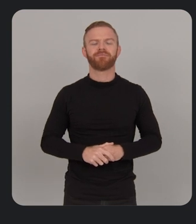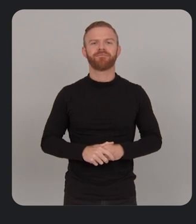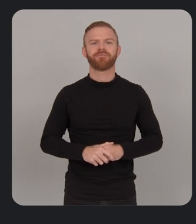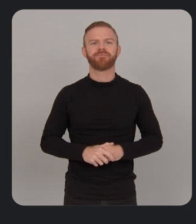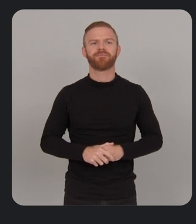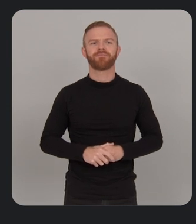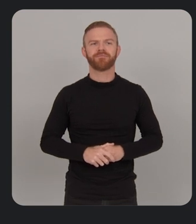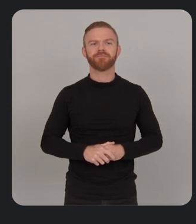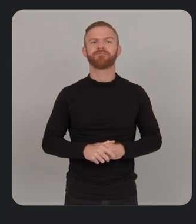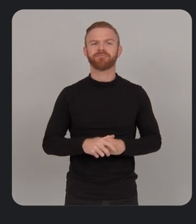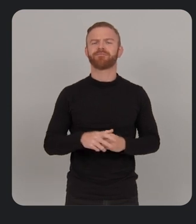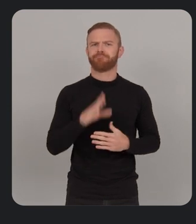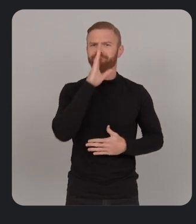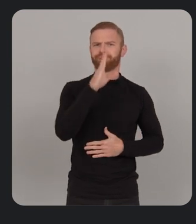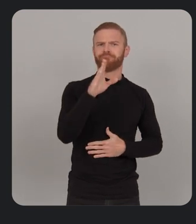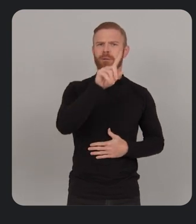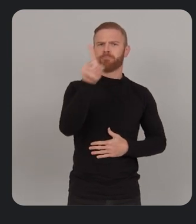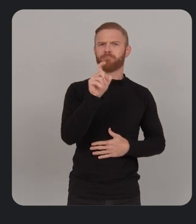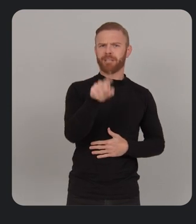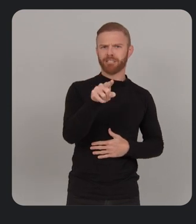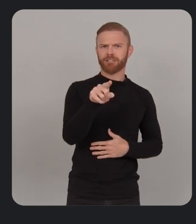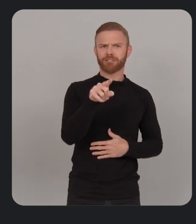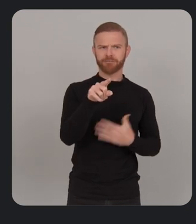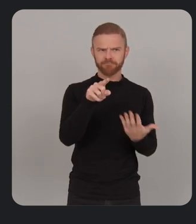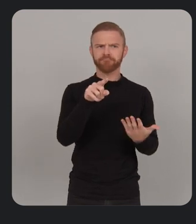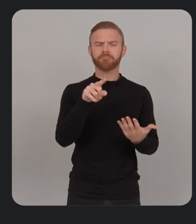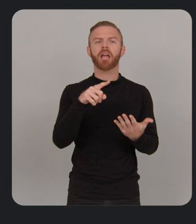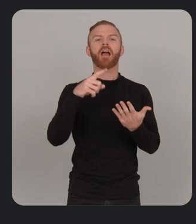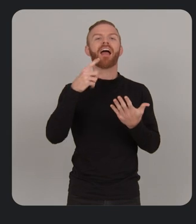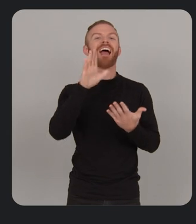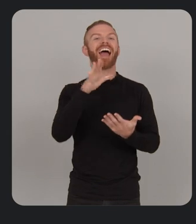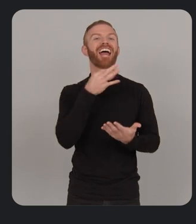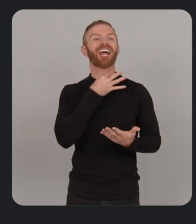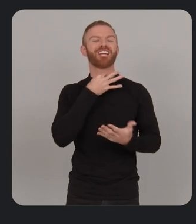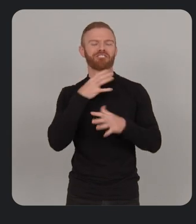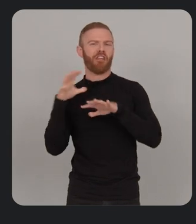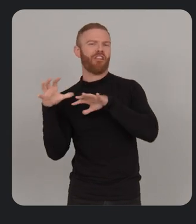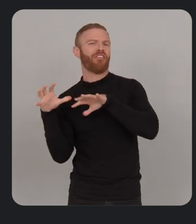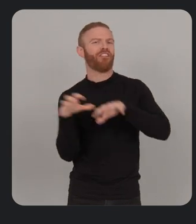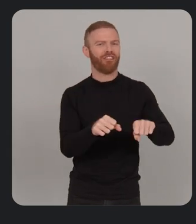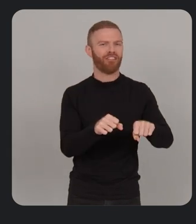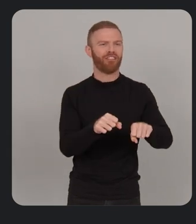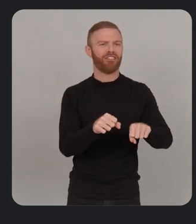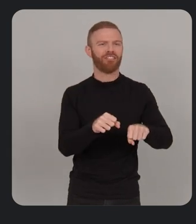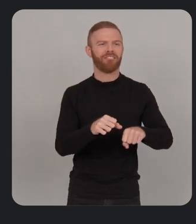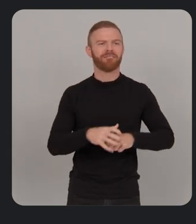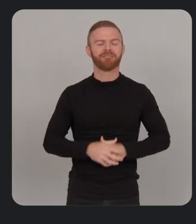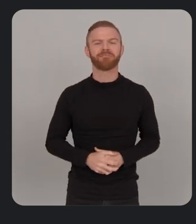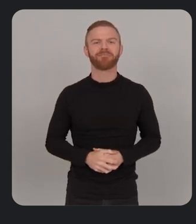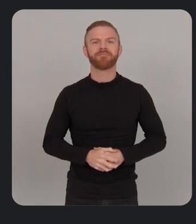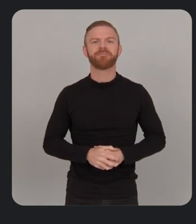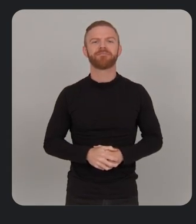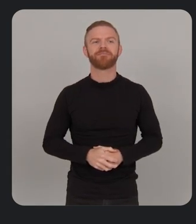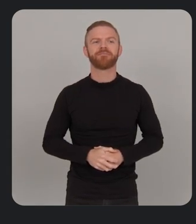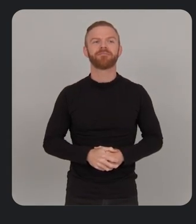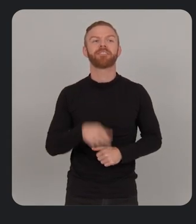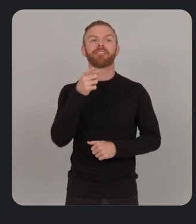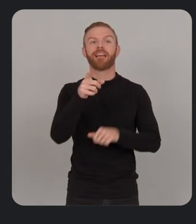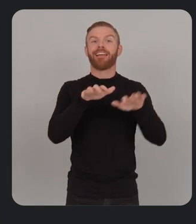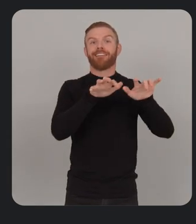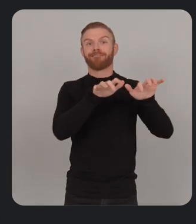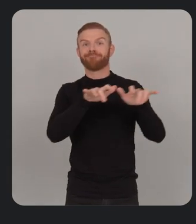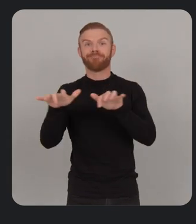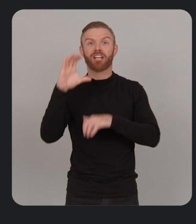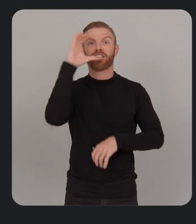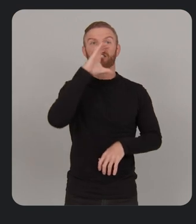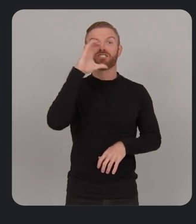Sometimes something may start as a very directed question, but then your curiosity sort of takes over. As you start typing